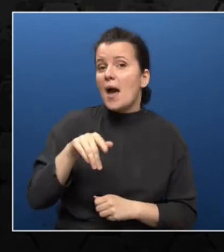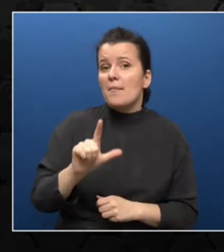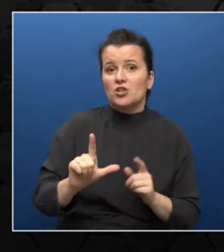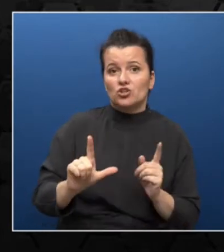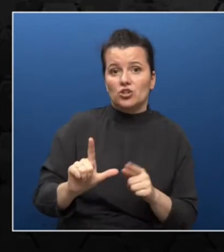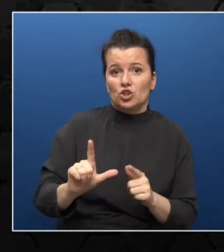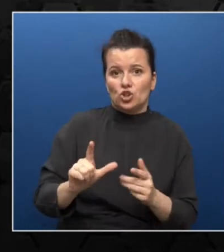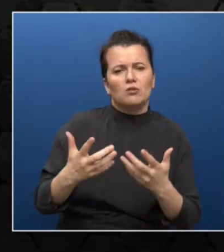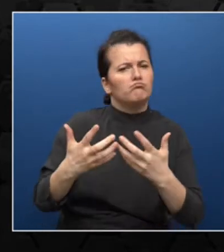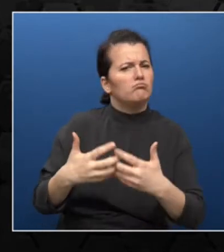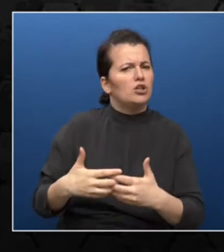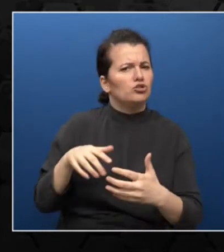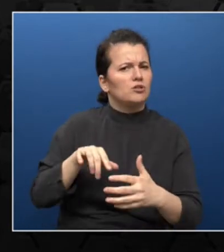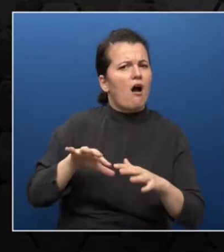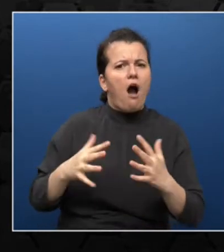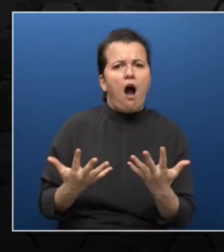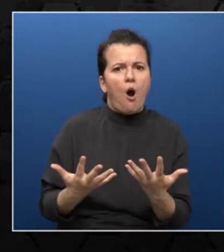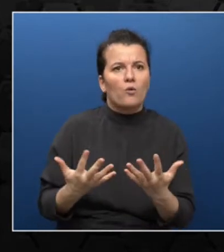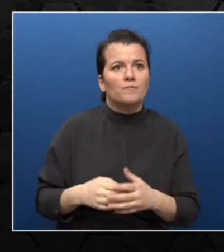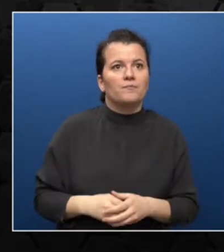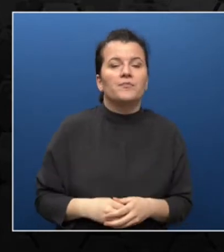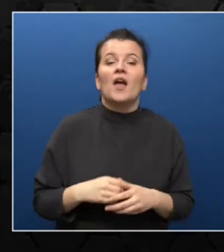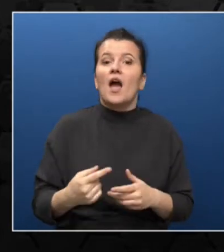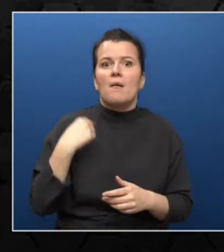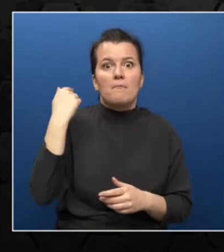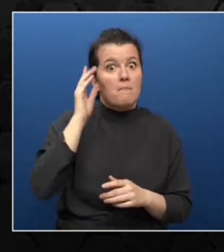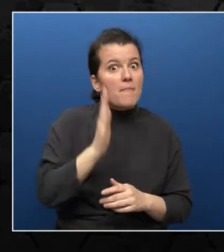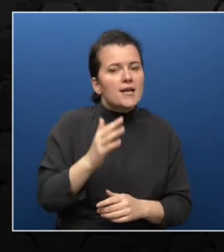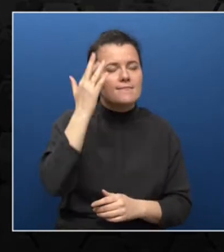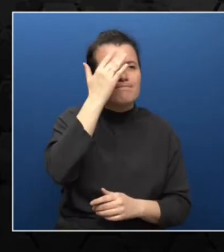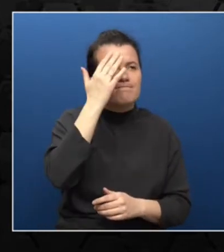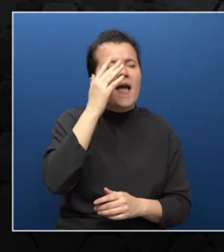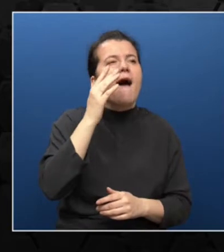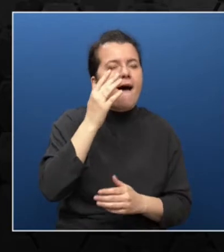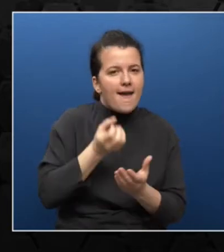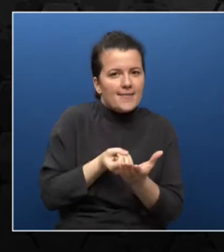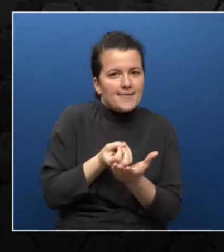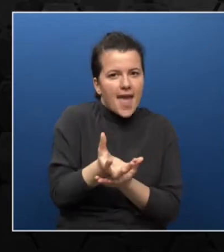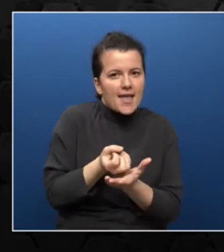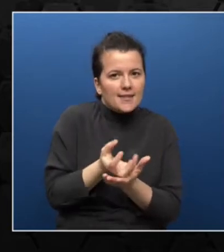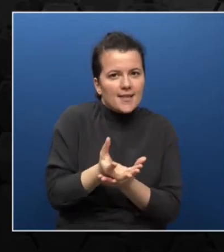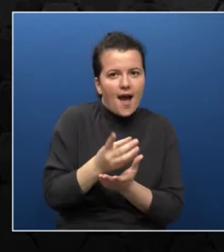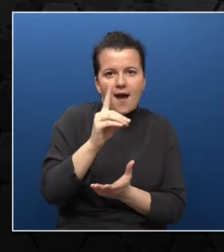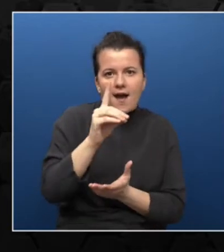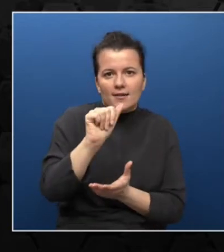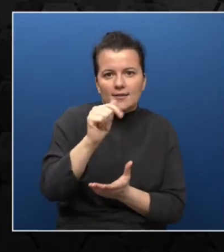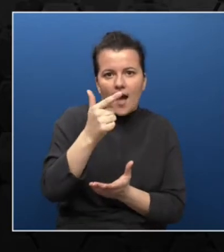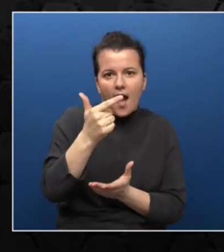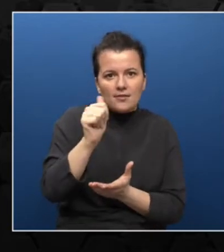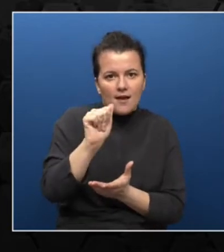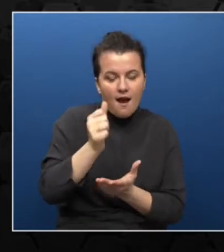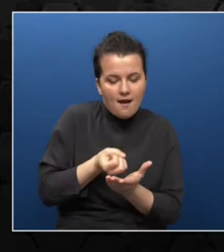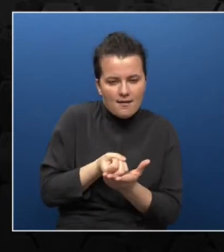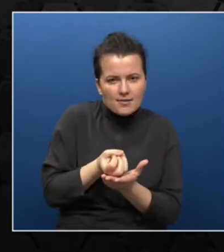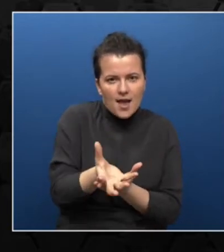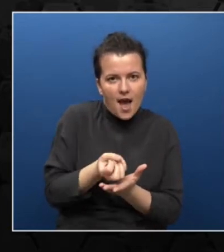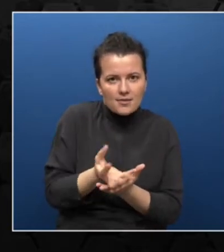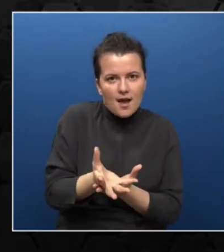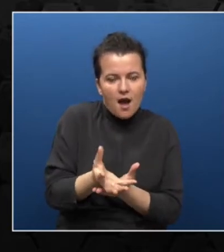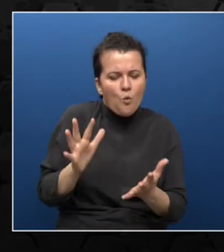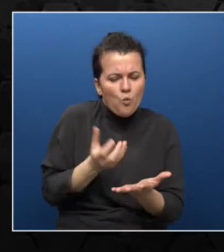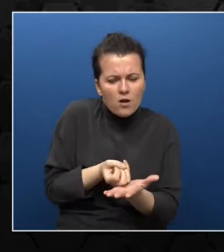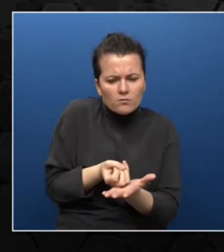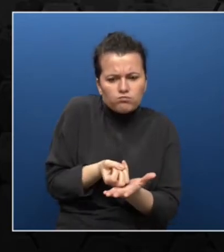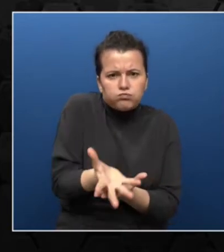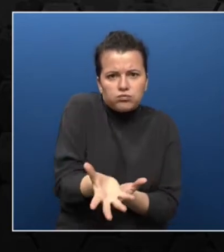basically revolves around for which type of data, which particular algorithm am I going to use to create my model. So